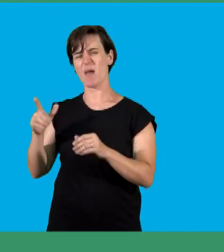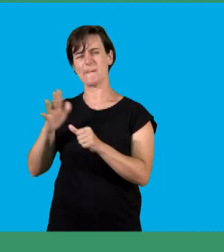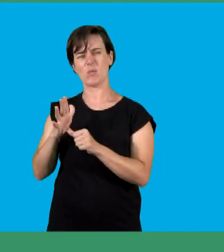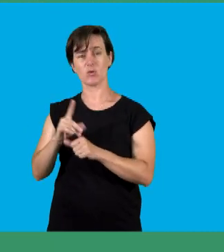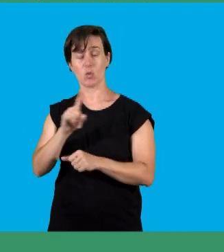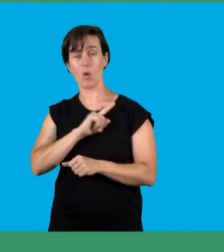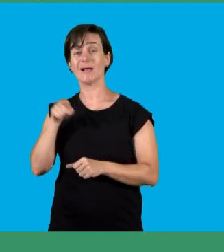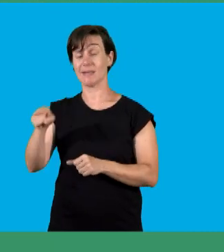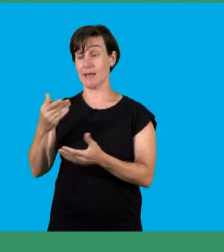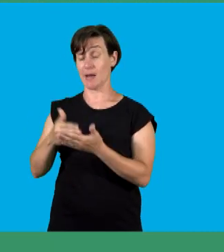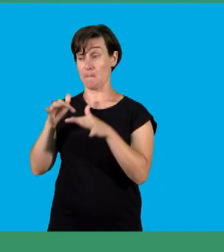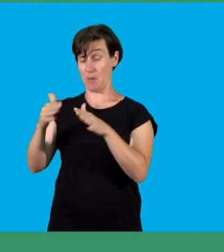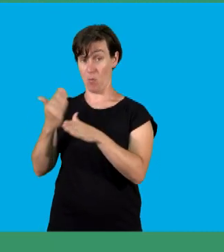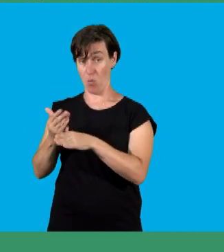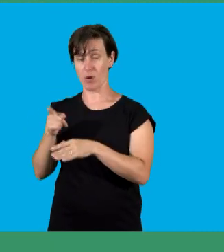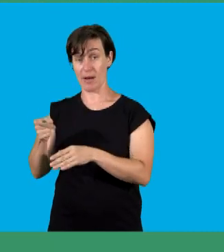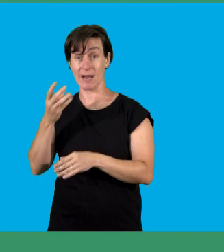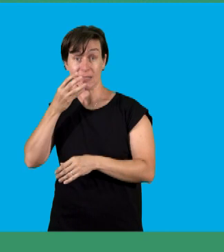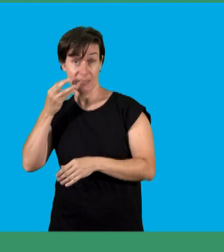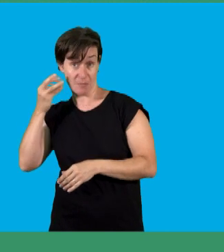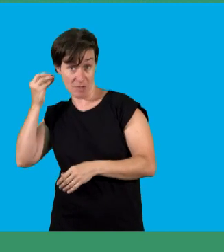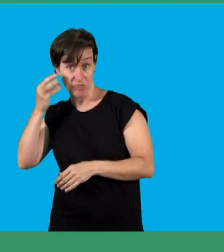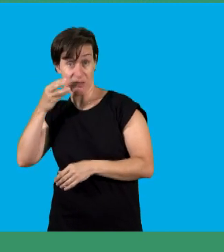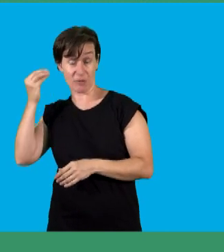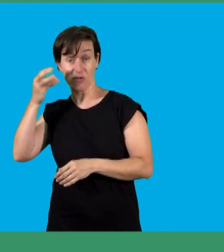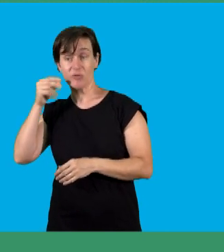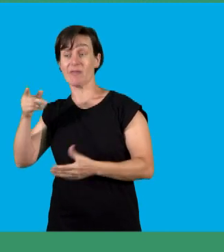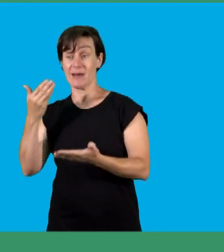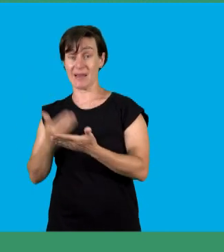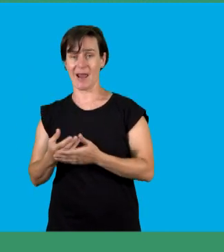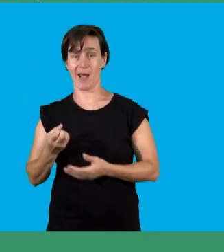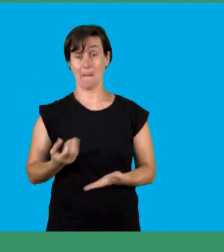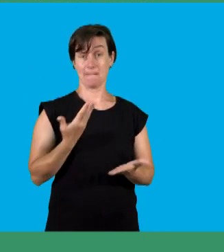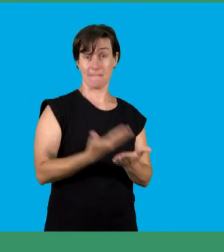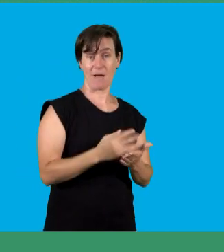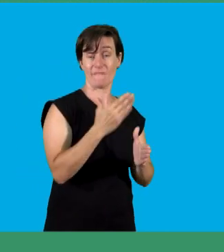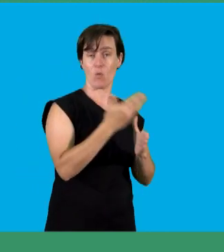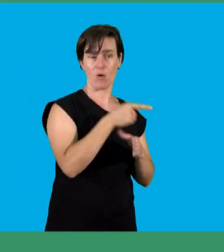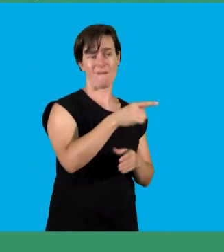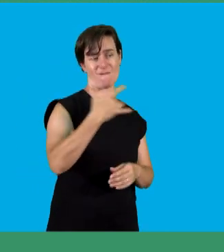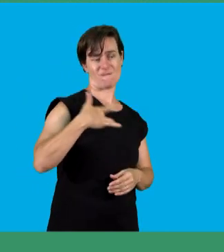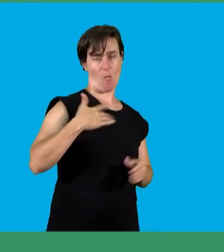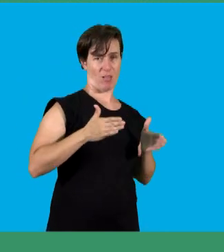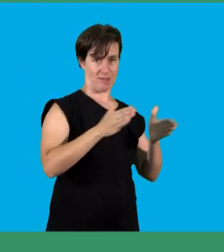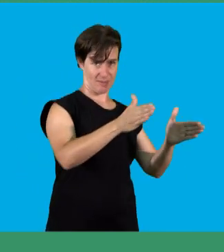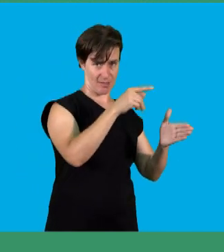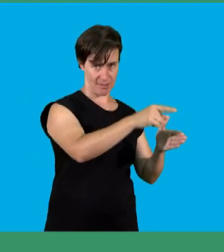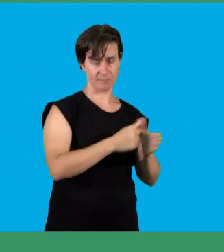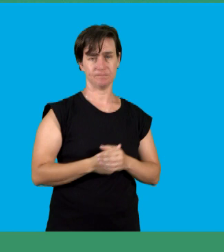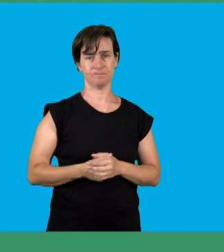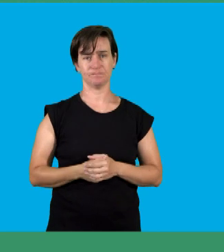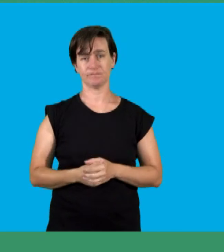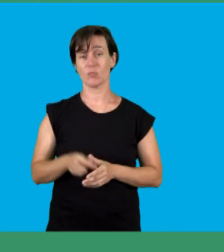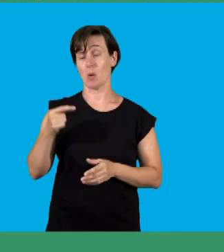in the informal sector gain work experience, which enables them to apply for jobs in the formal sector.